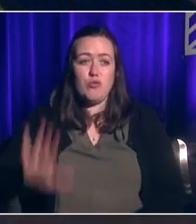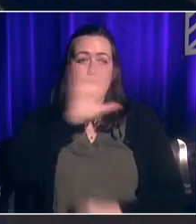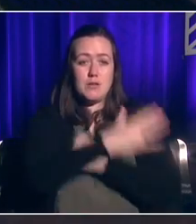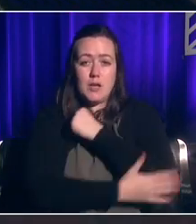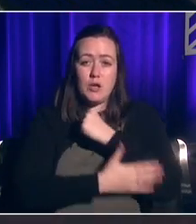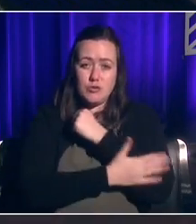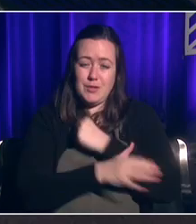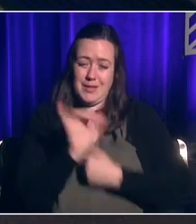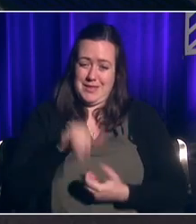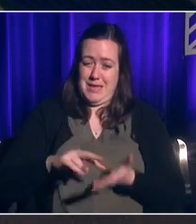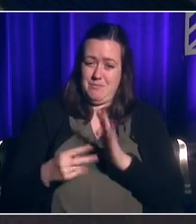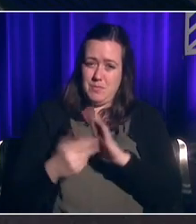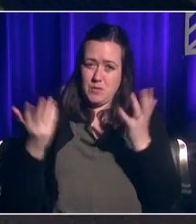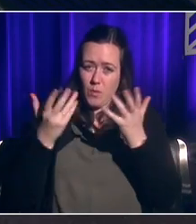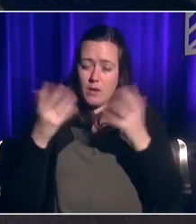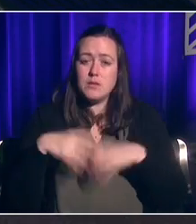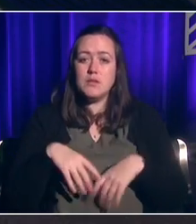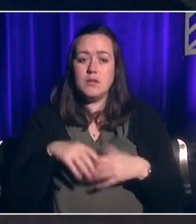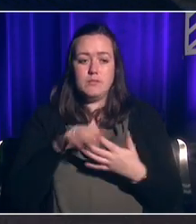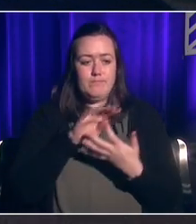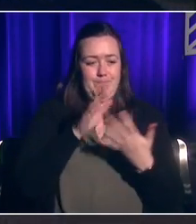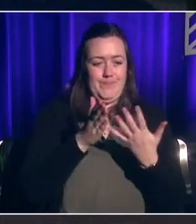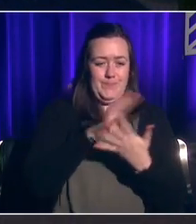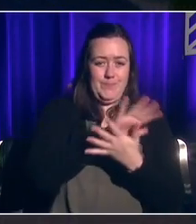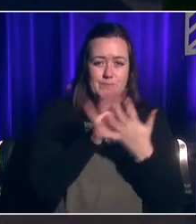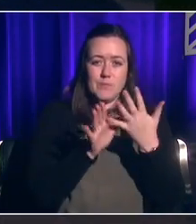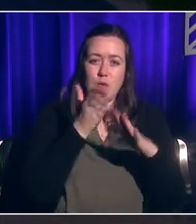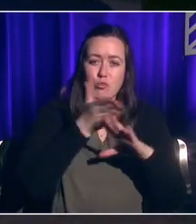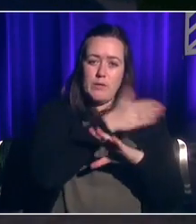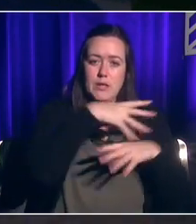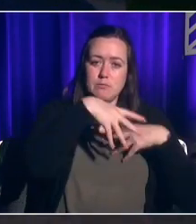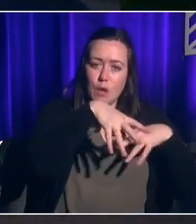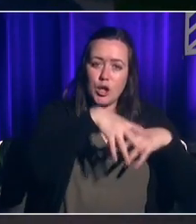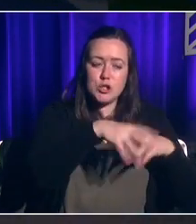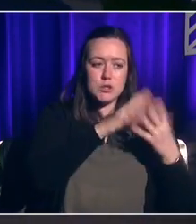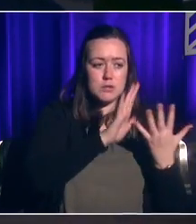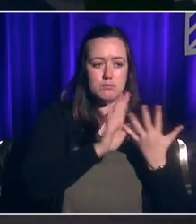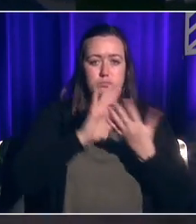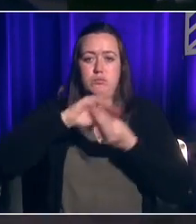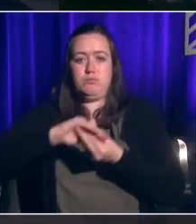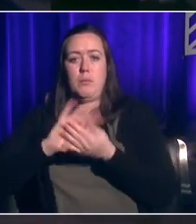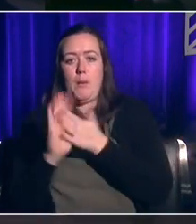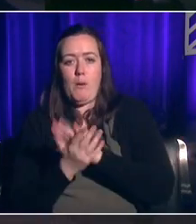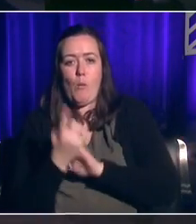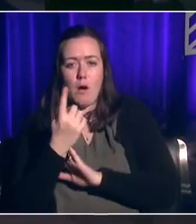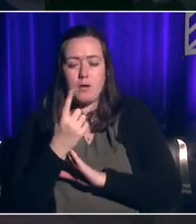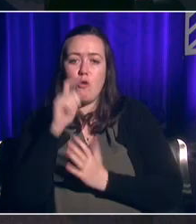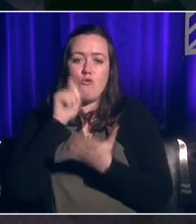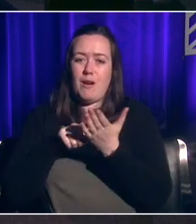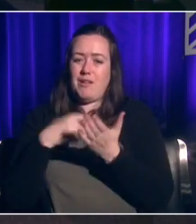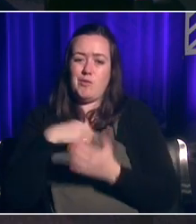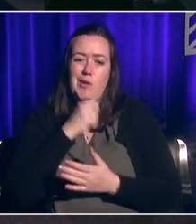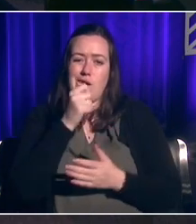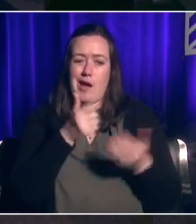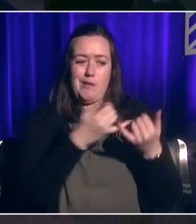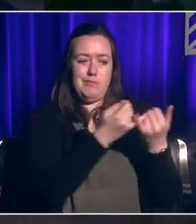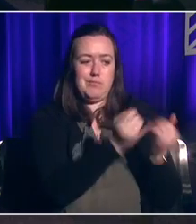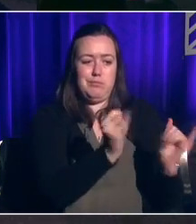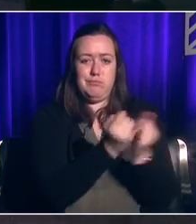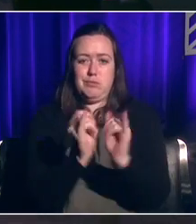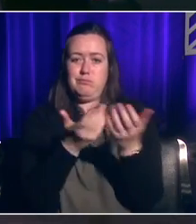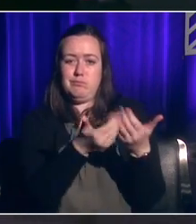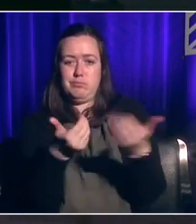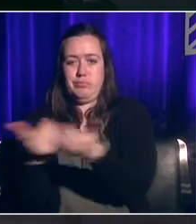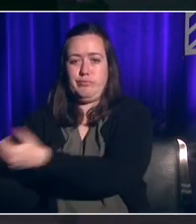was the unification of all those marches, recognizing that we are not siloed, but that young people, for the most part, who are leading the